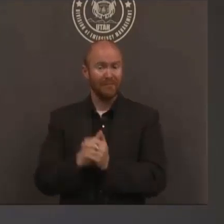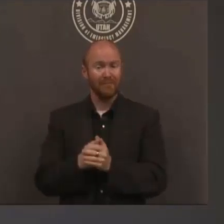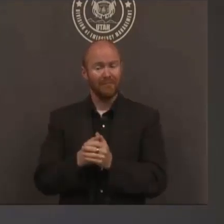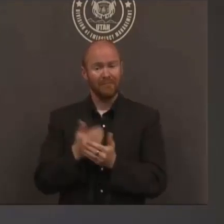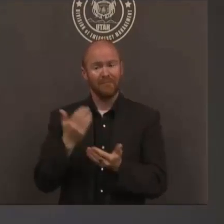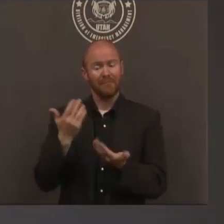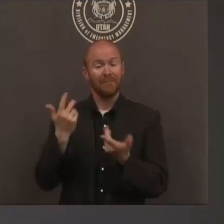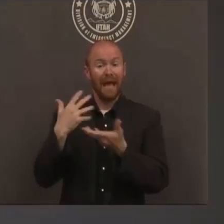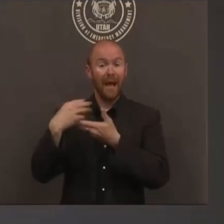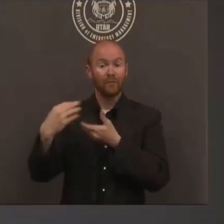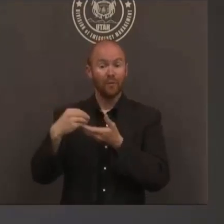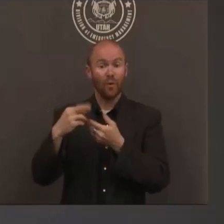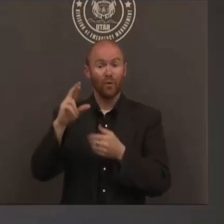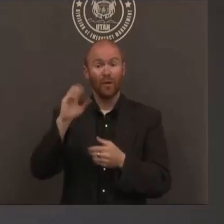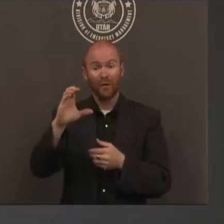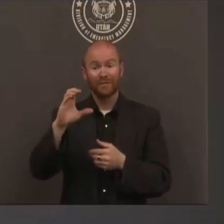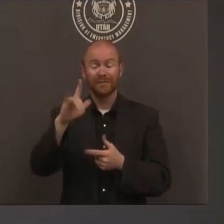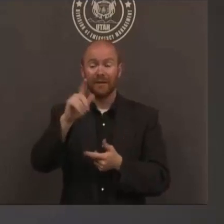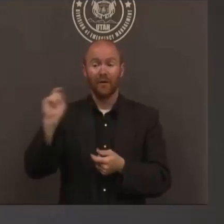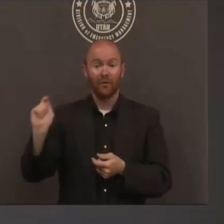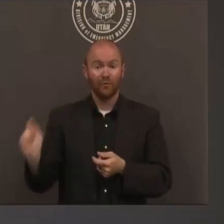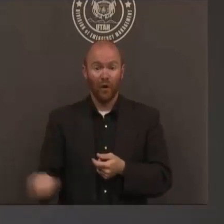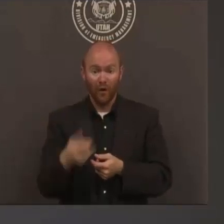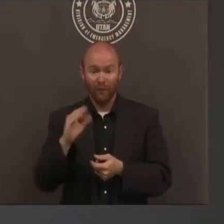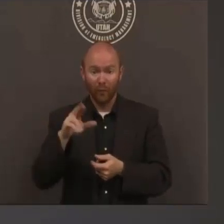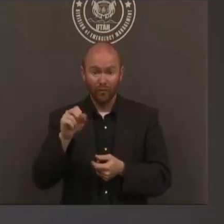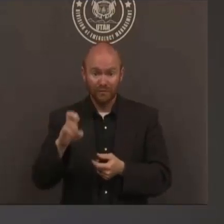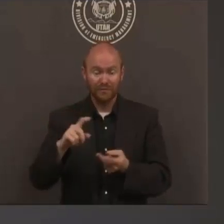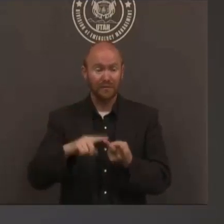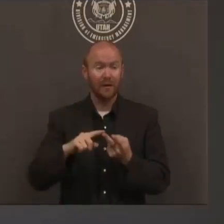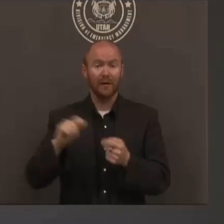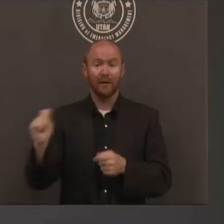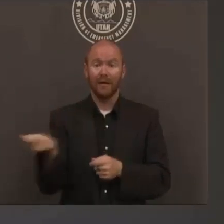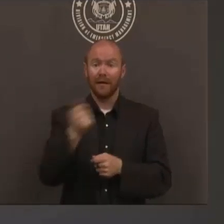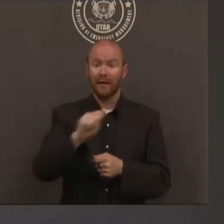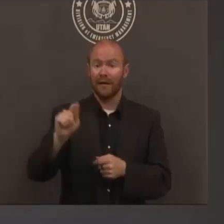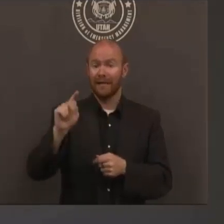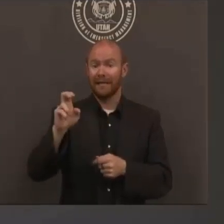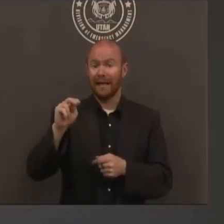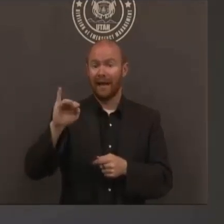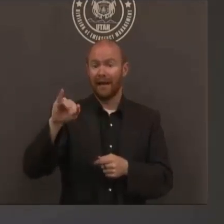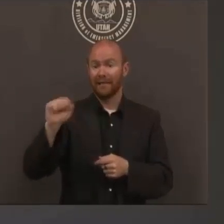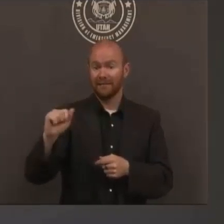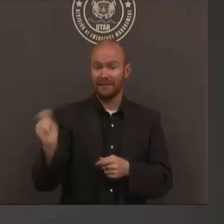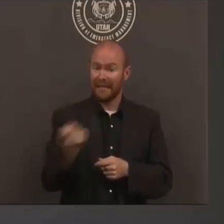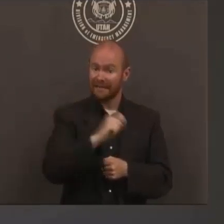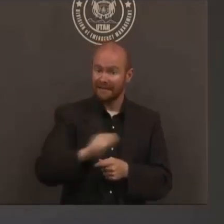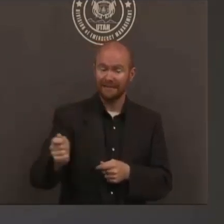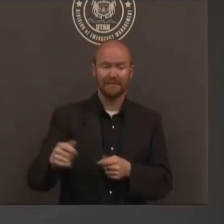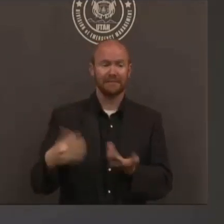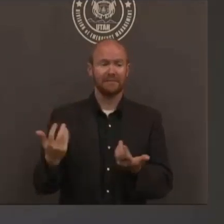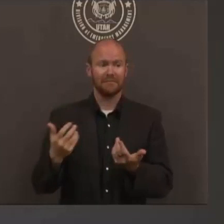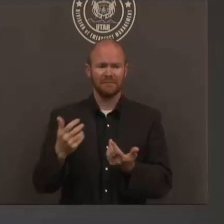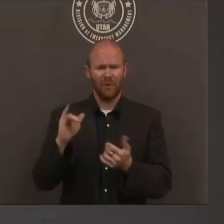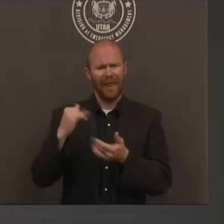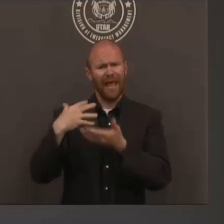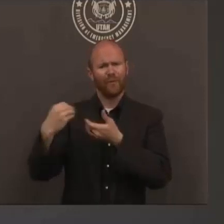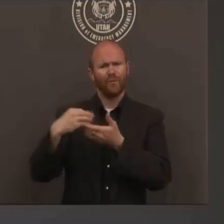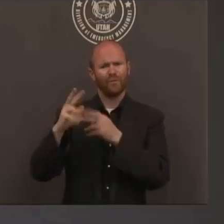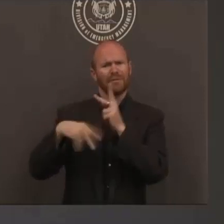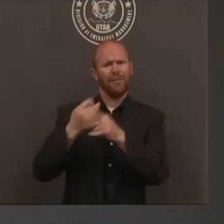opportunities for outdoor recreation on golf courses, maybe tennis in certain venues. So outdoor